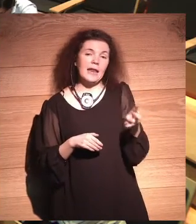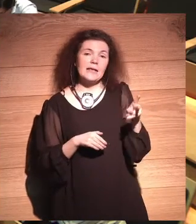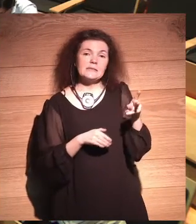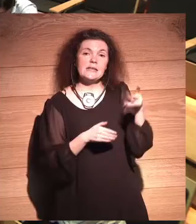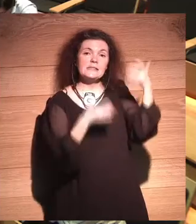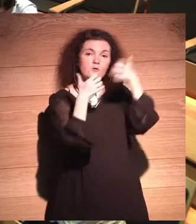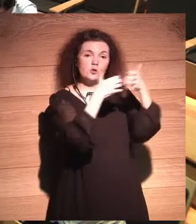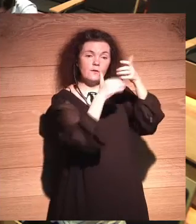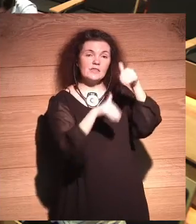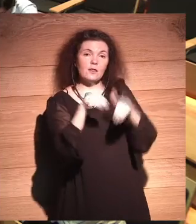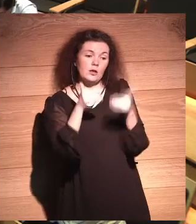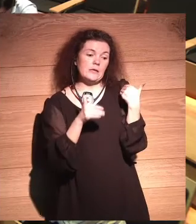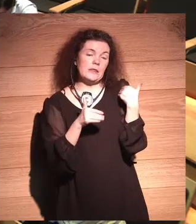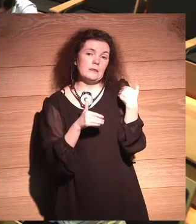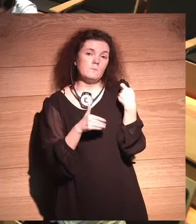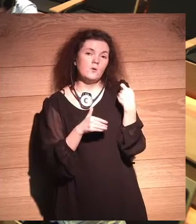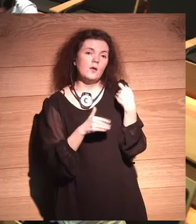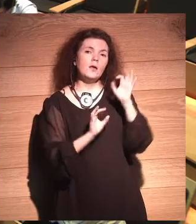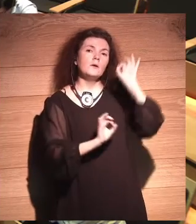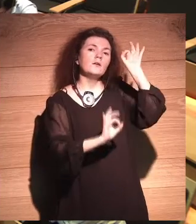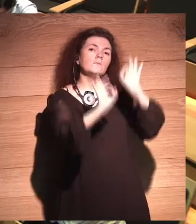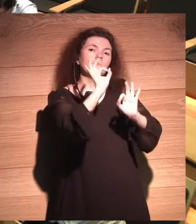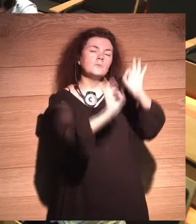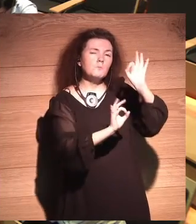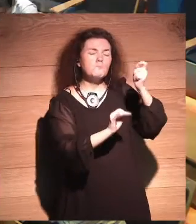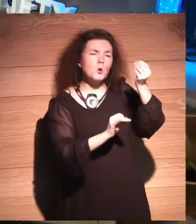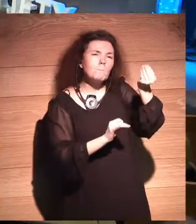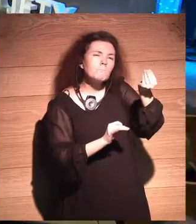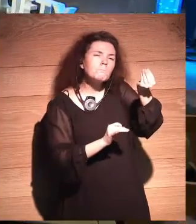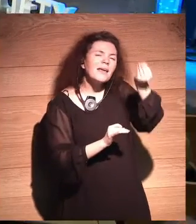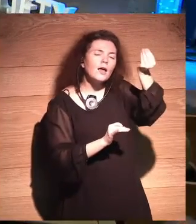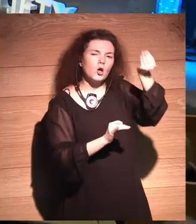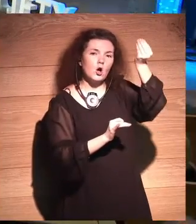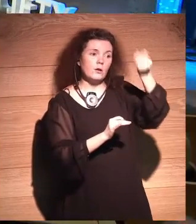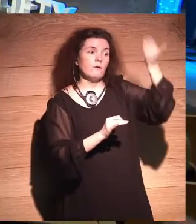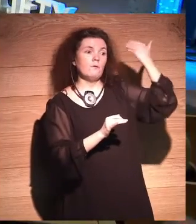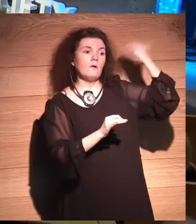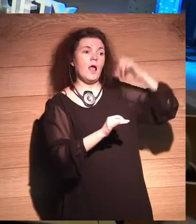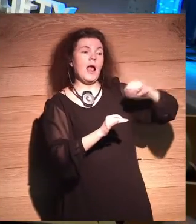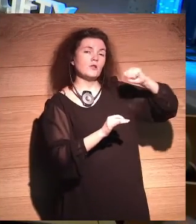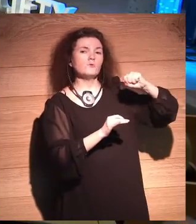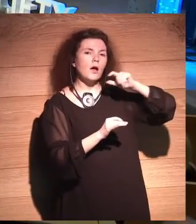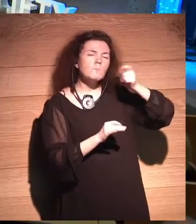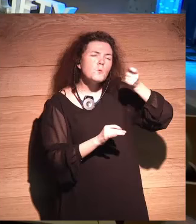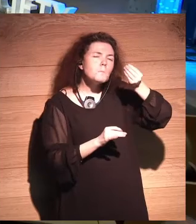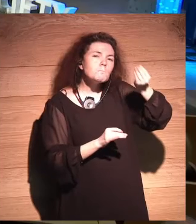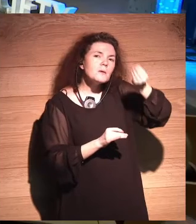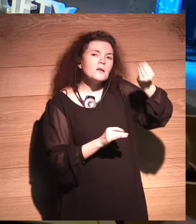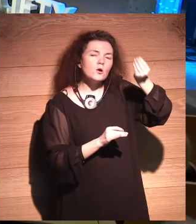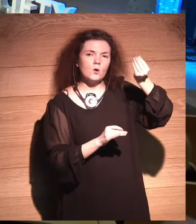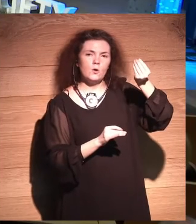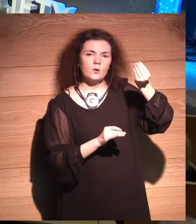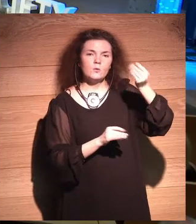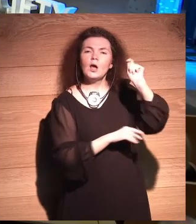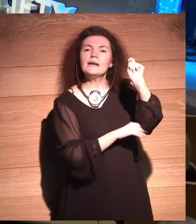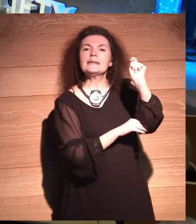seen before in a sort of non-presidential election year. Rates of participation are through the roof. Might be one of the